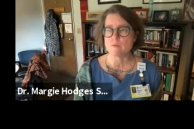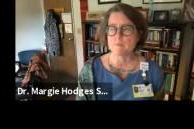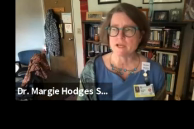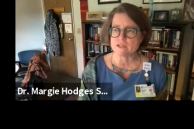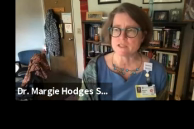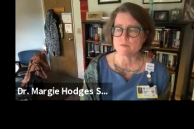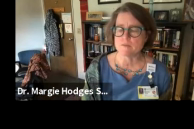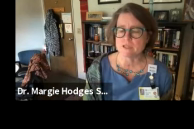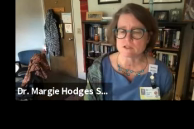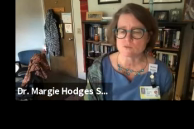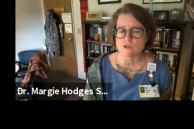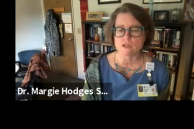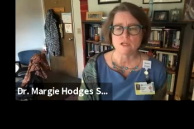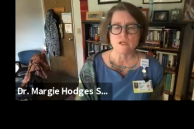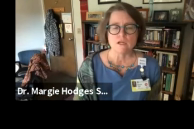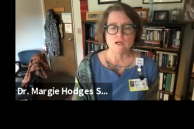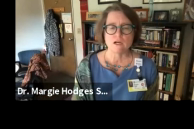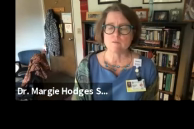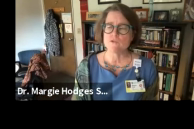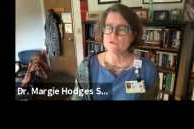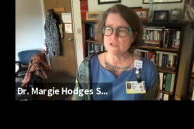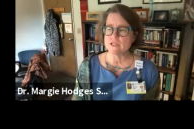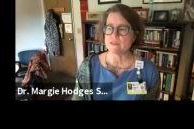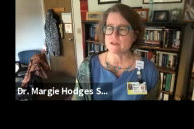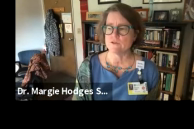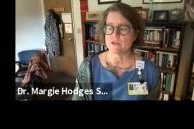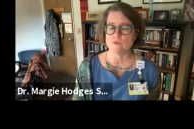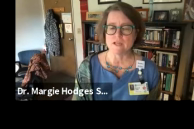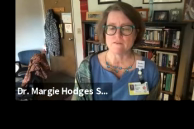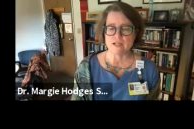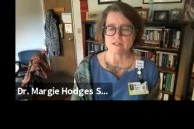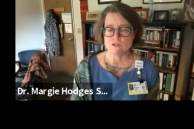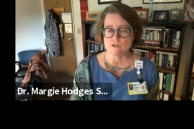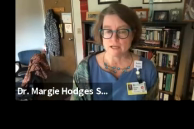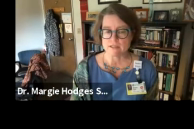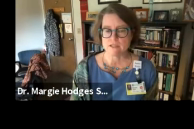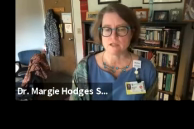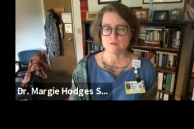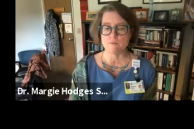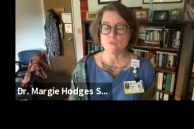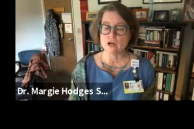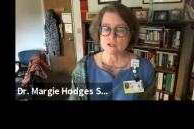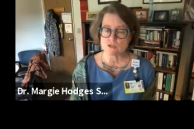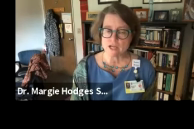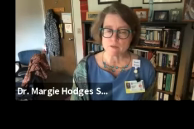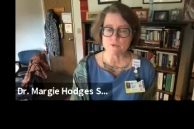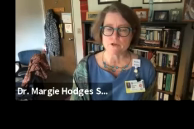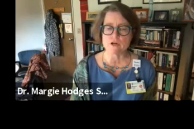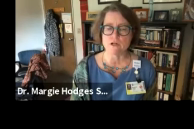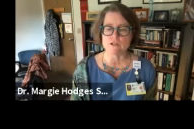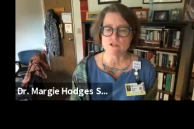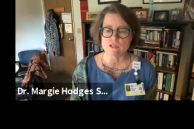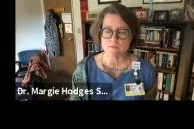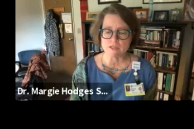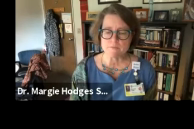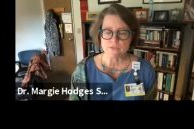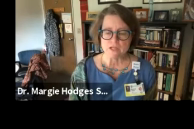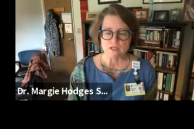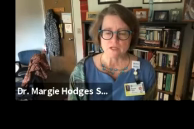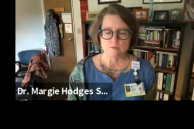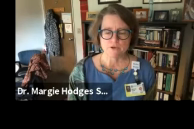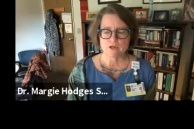We were prepared to implement this work. I'm really thankful that we never had to do that. We also had a protocol assurance